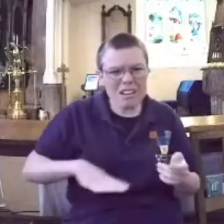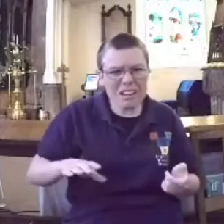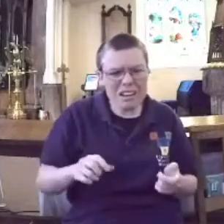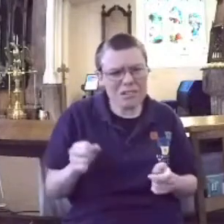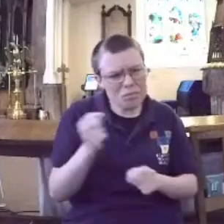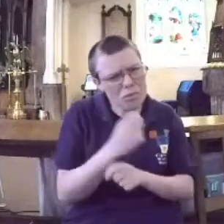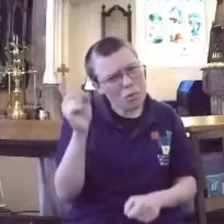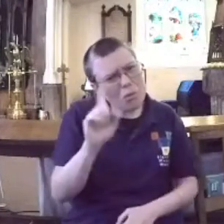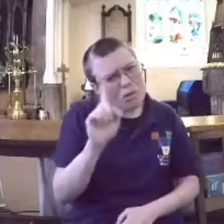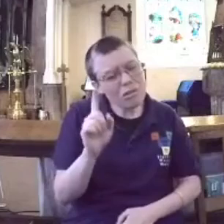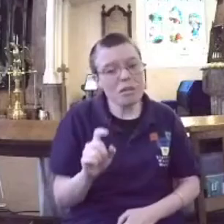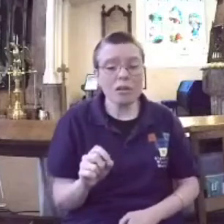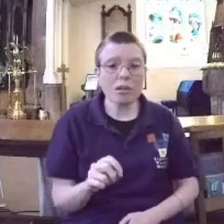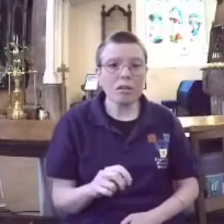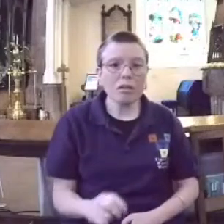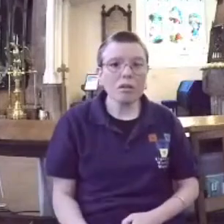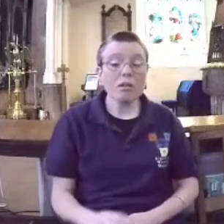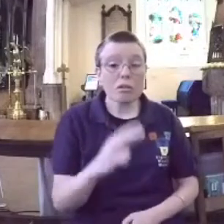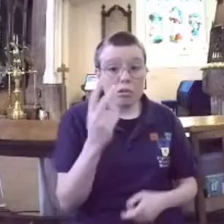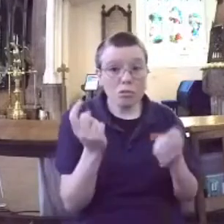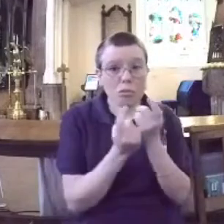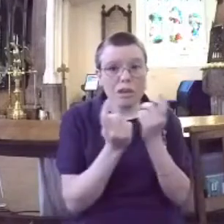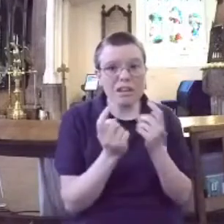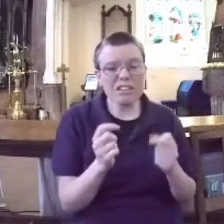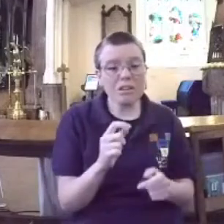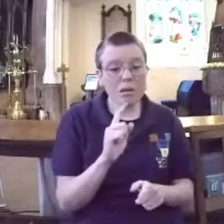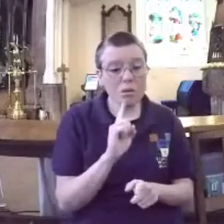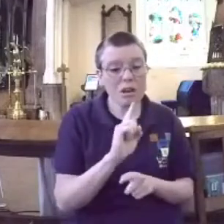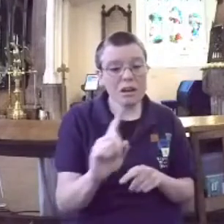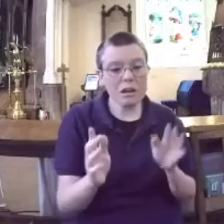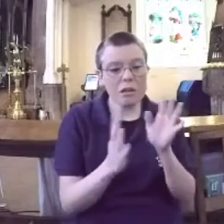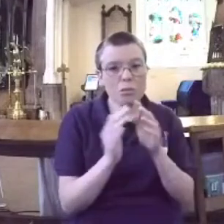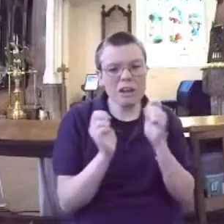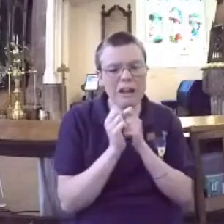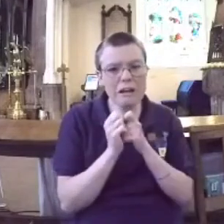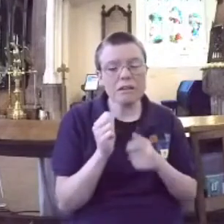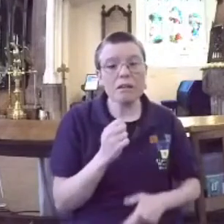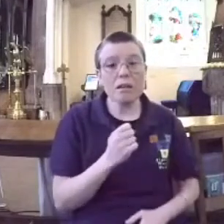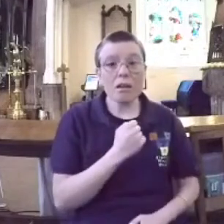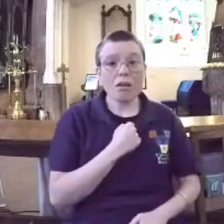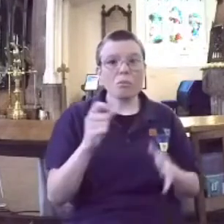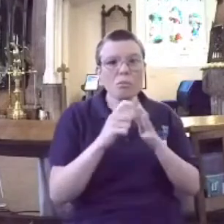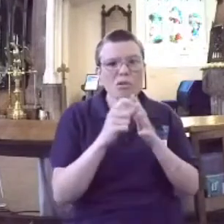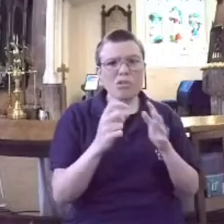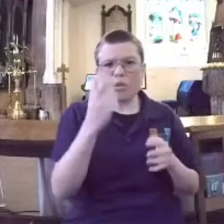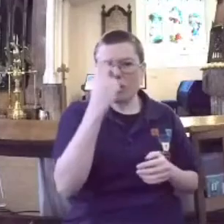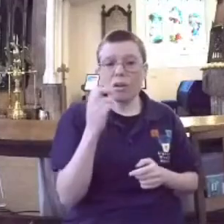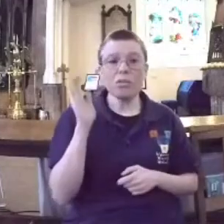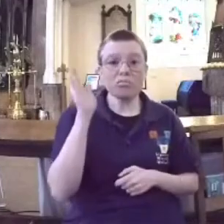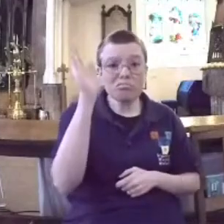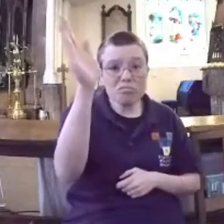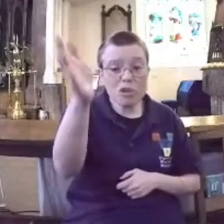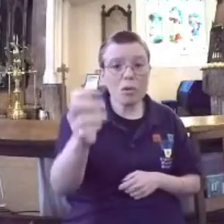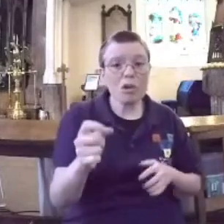answer, I think, is twofold. Next weekend, my eldest daughter is going on an expedition for the Duke of Edinburgh Award